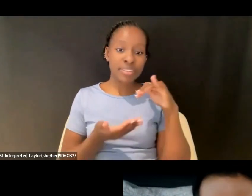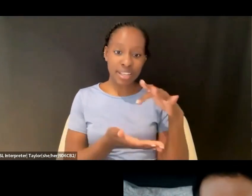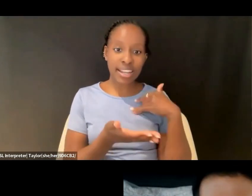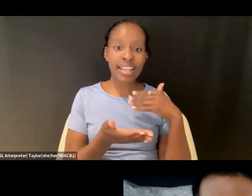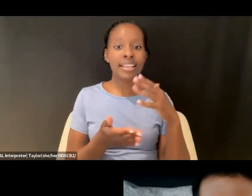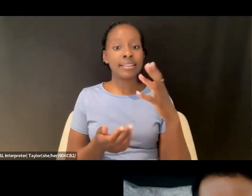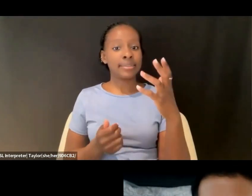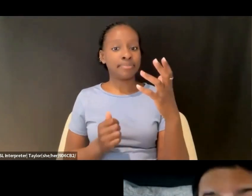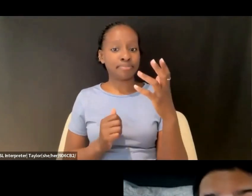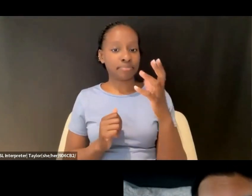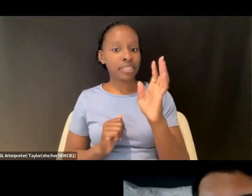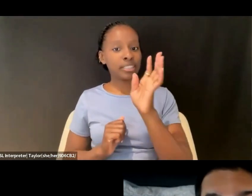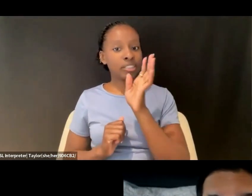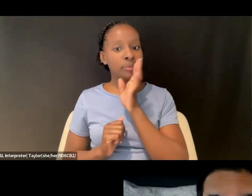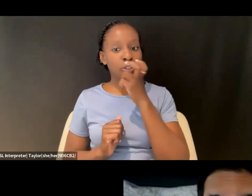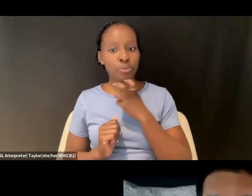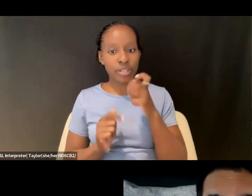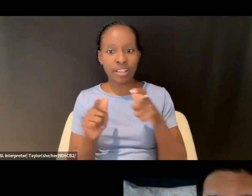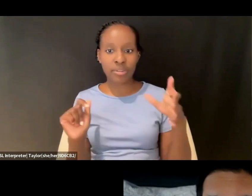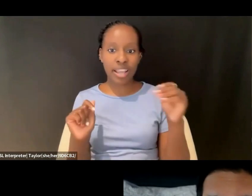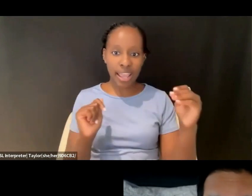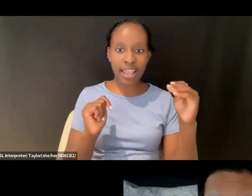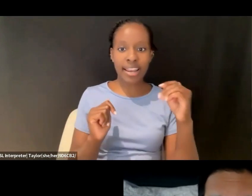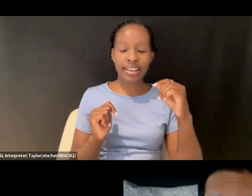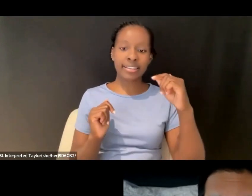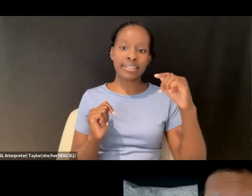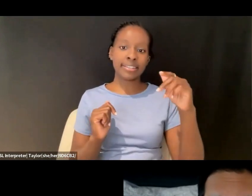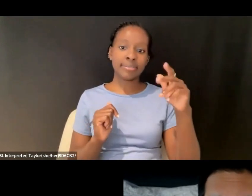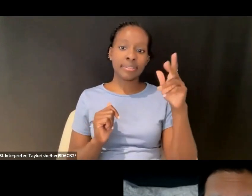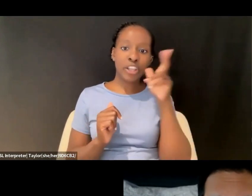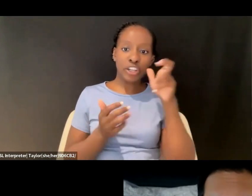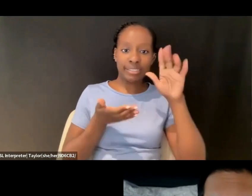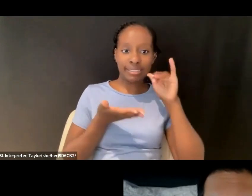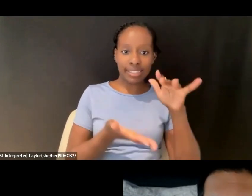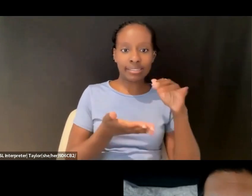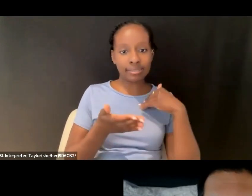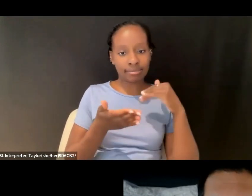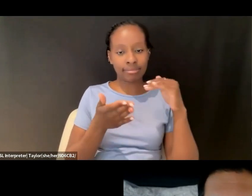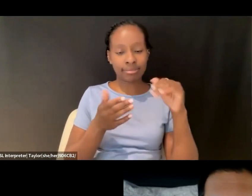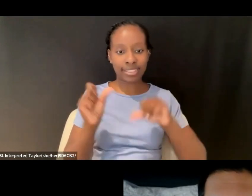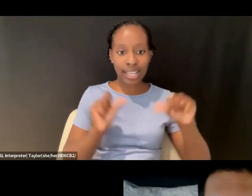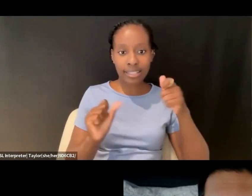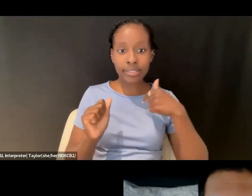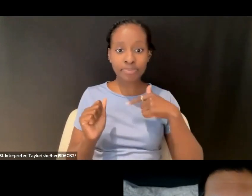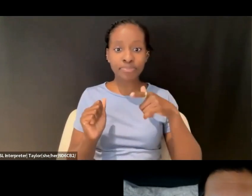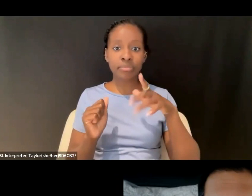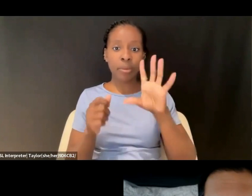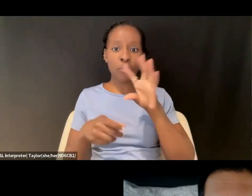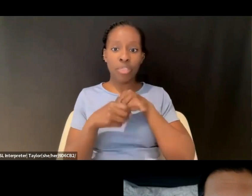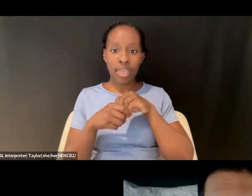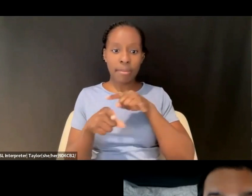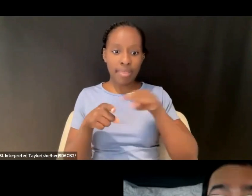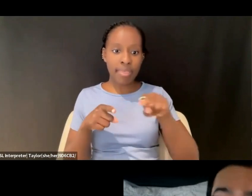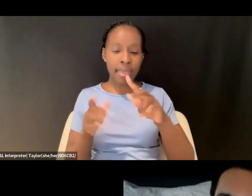language, and hearing sciences. So my area of interest and research is mainly on bilingualism and language